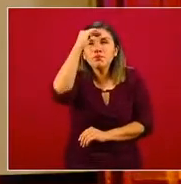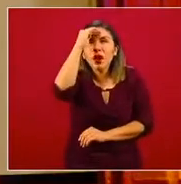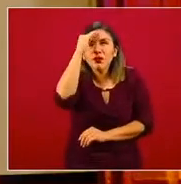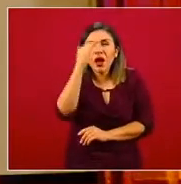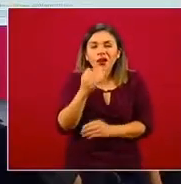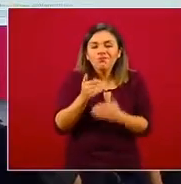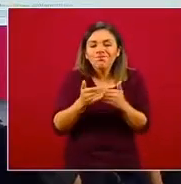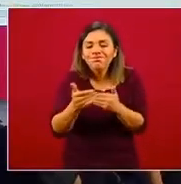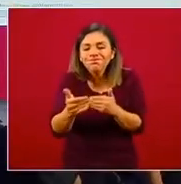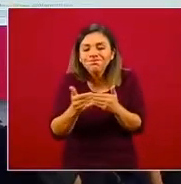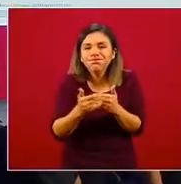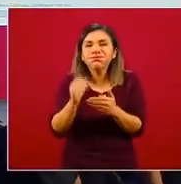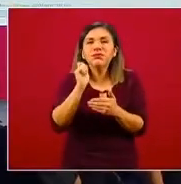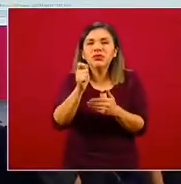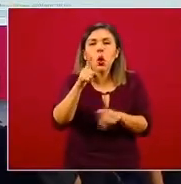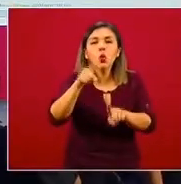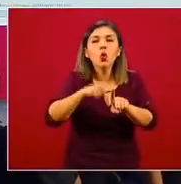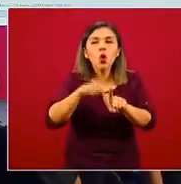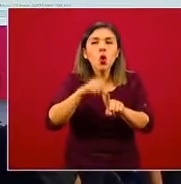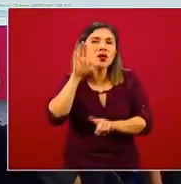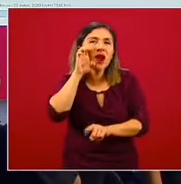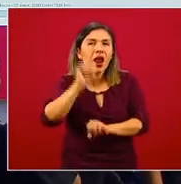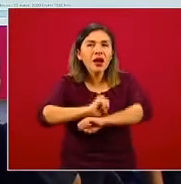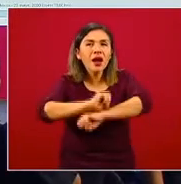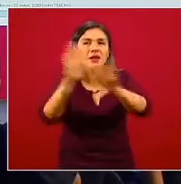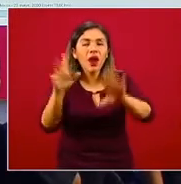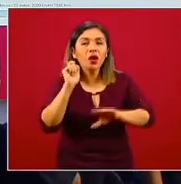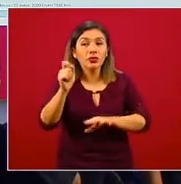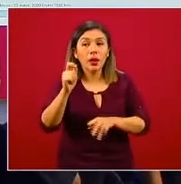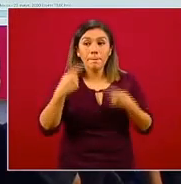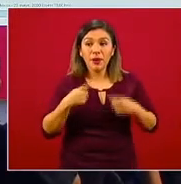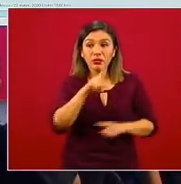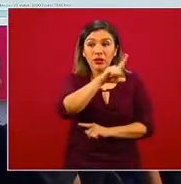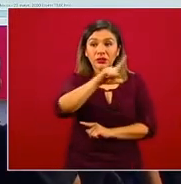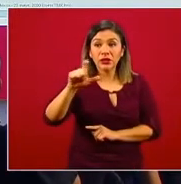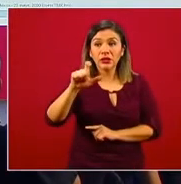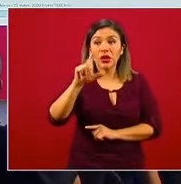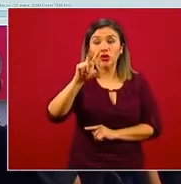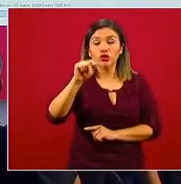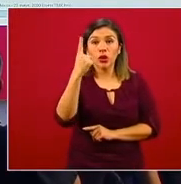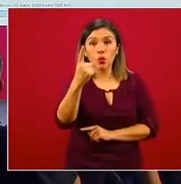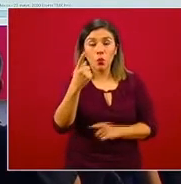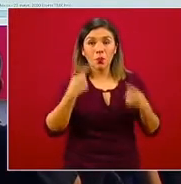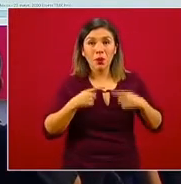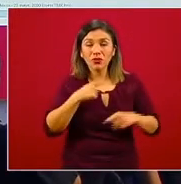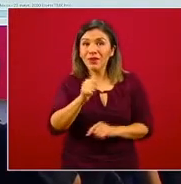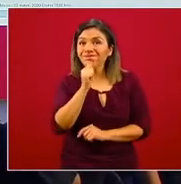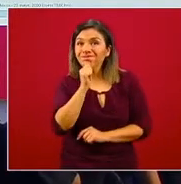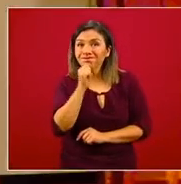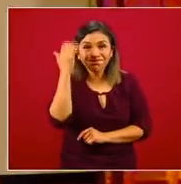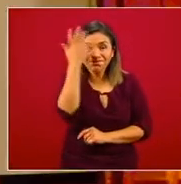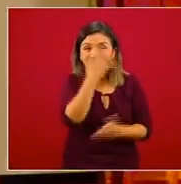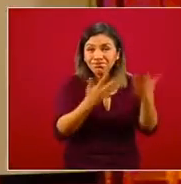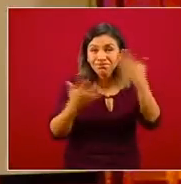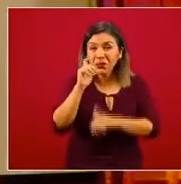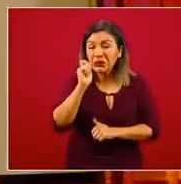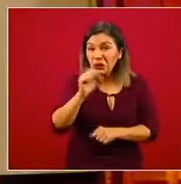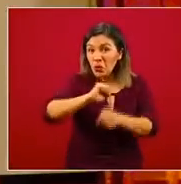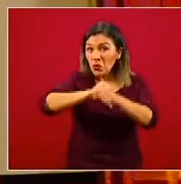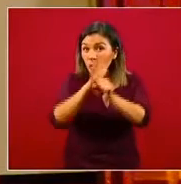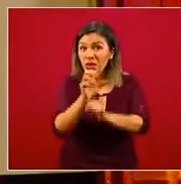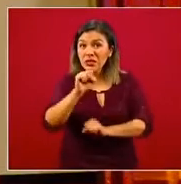and the orange color that's on top of each bar that accounts